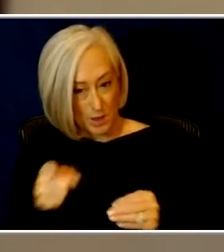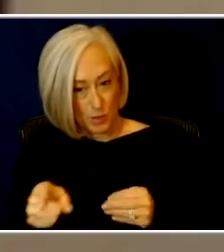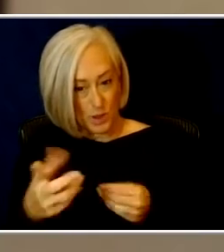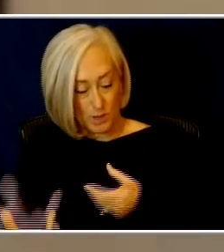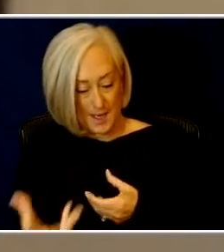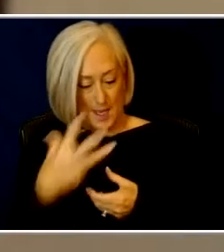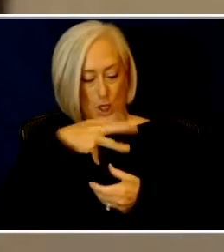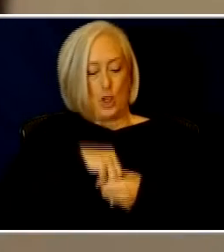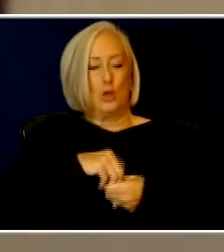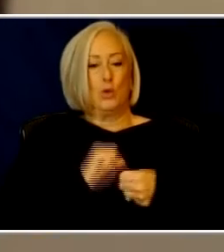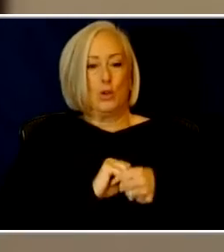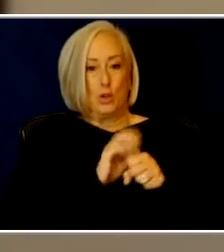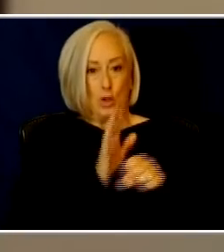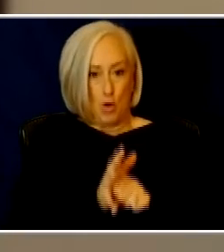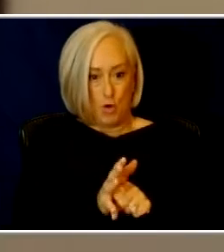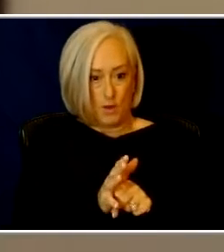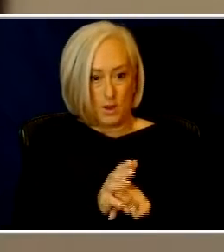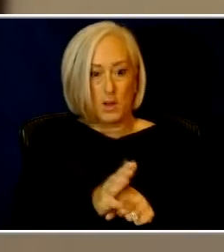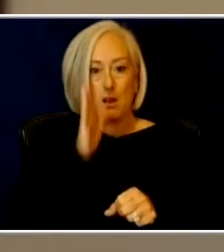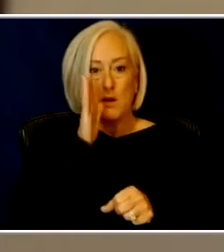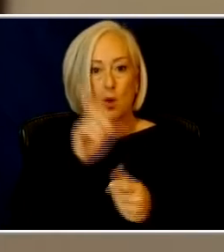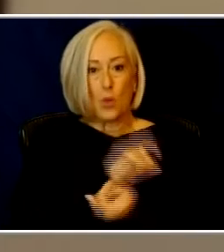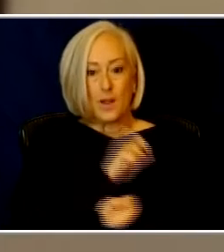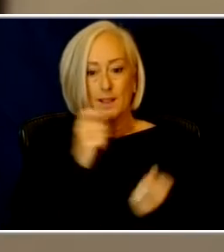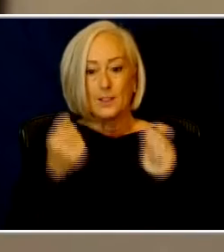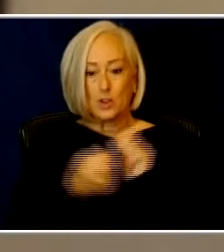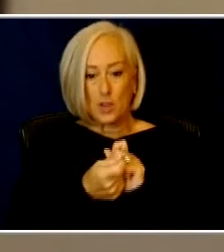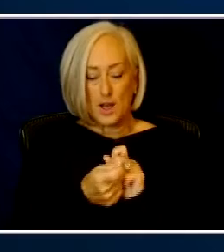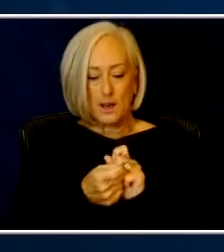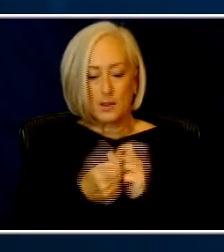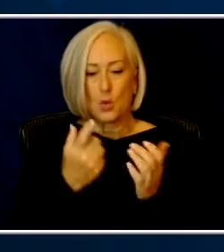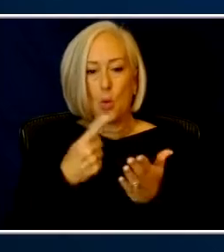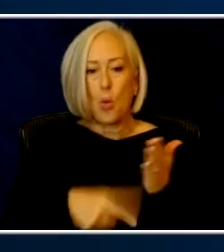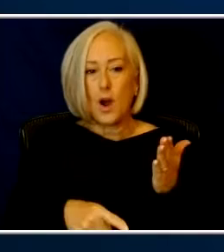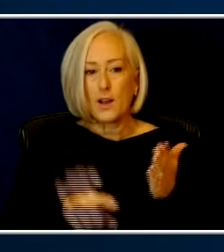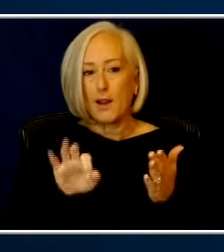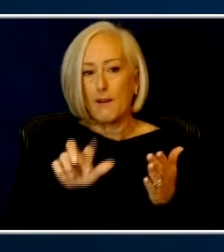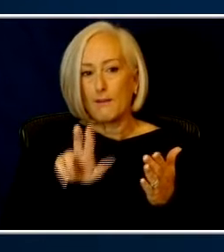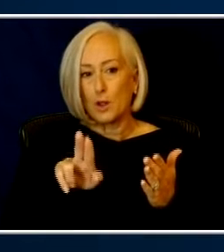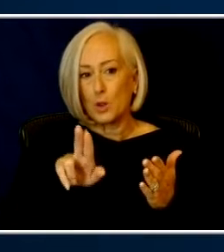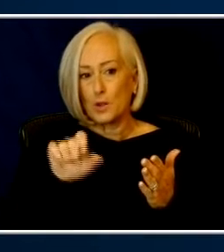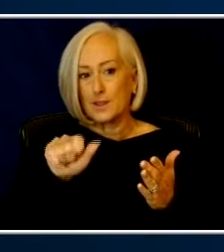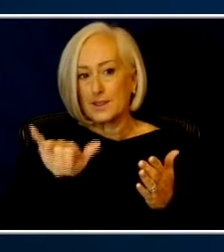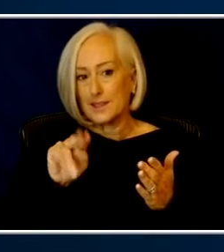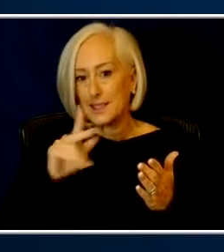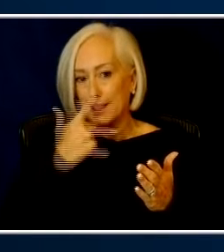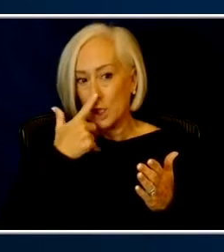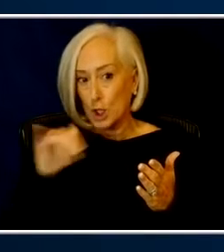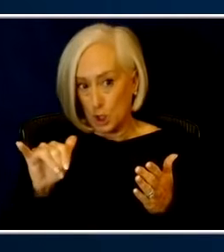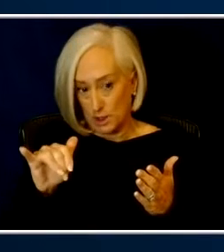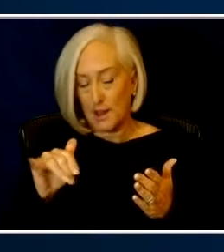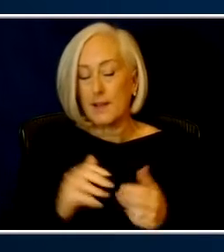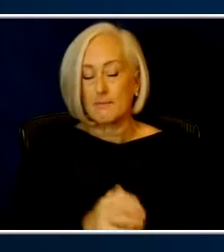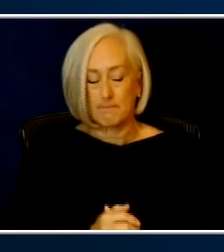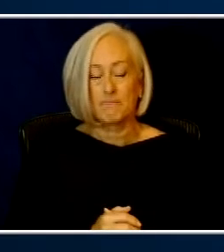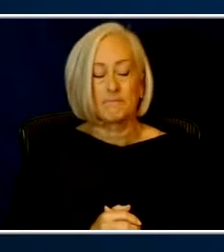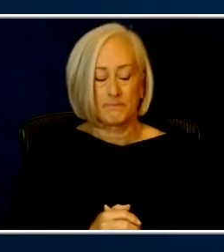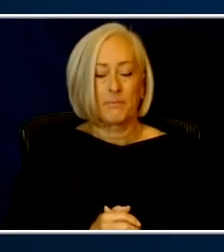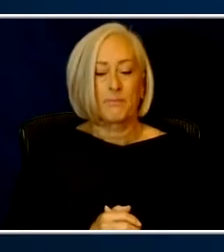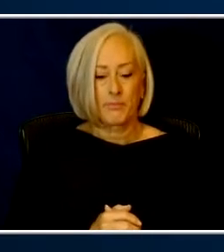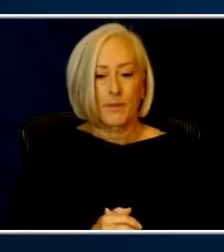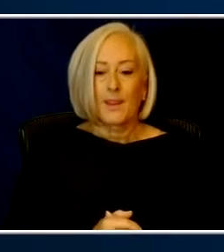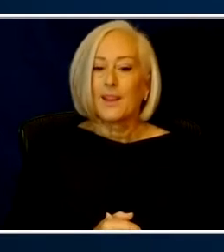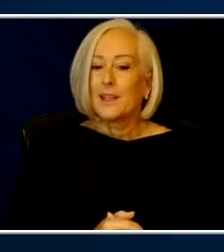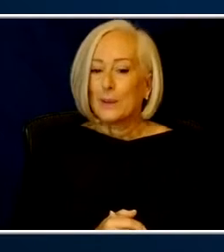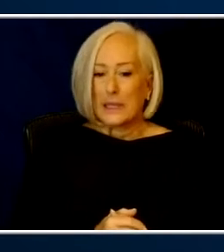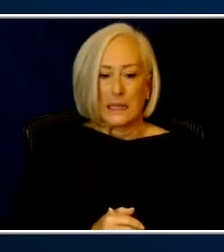of what we would normally think of as a flu season? Yeah, I think that's right. With a very low uptake of booster shots across the